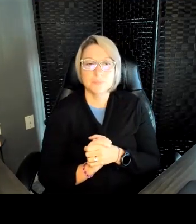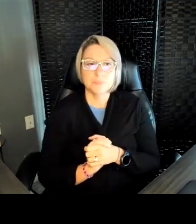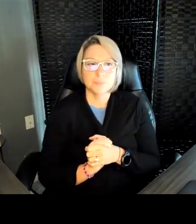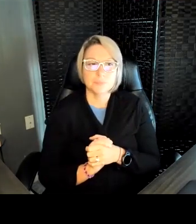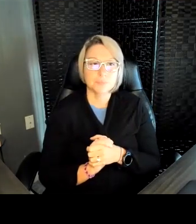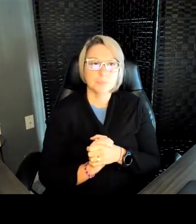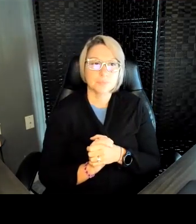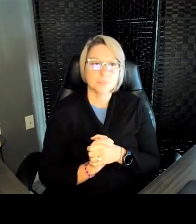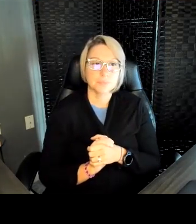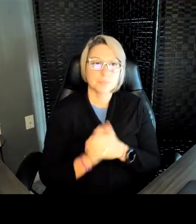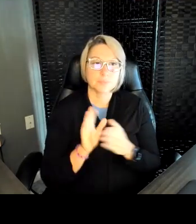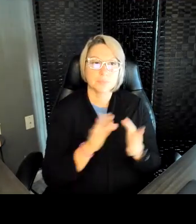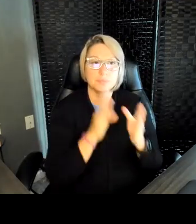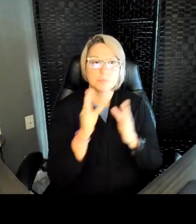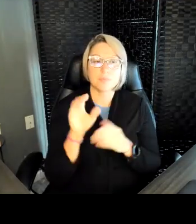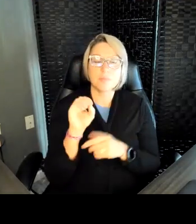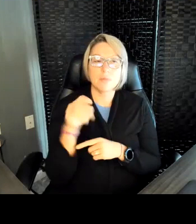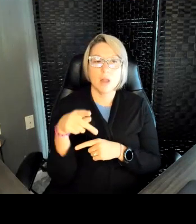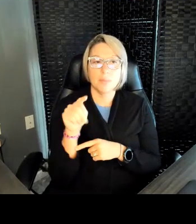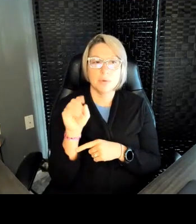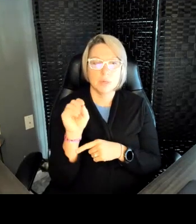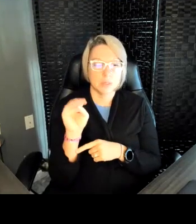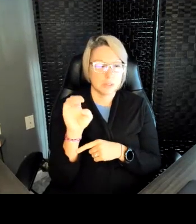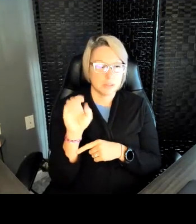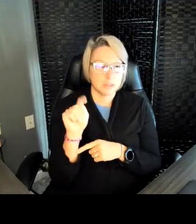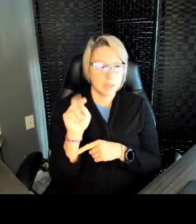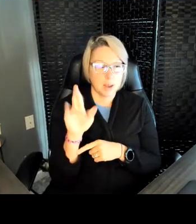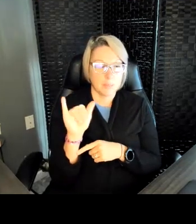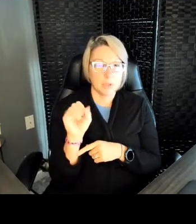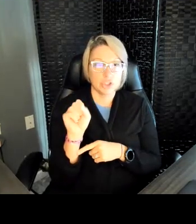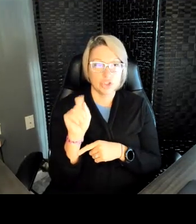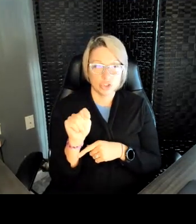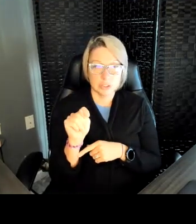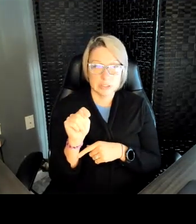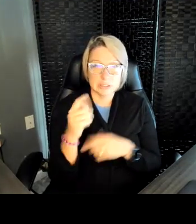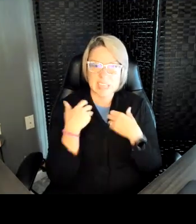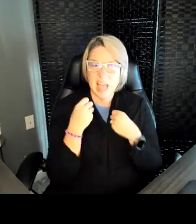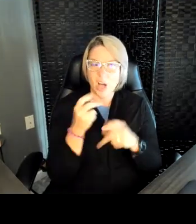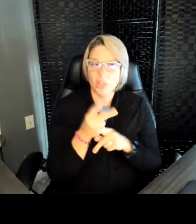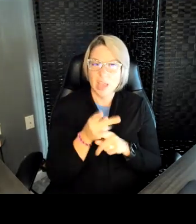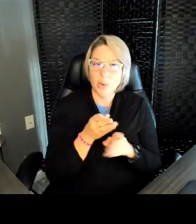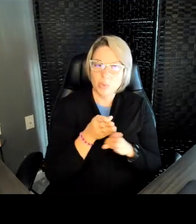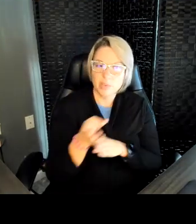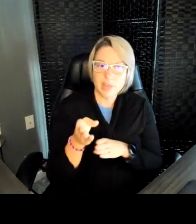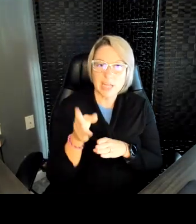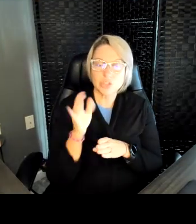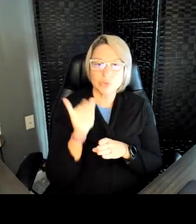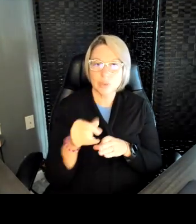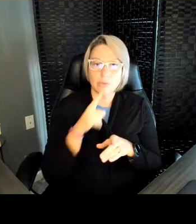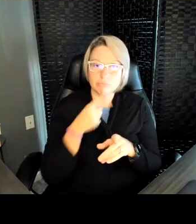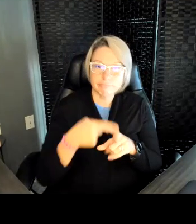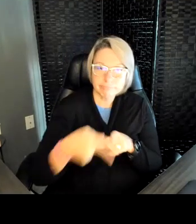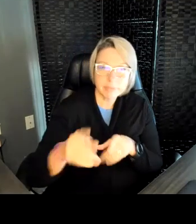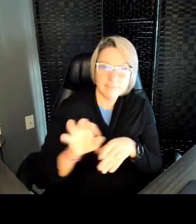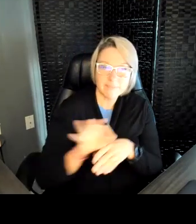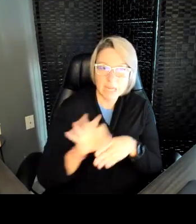So now we have the optometrist, and this is a healthcare professional who specializes in kind of the function and disorders. They are